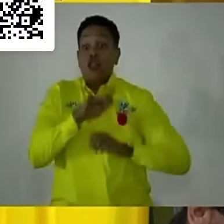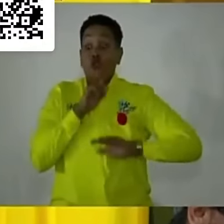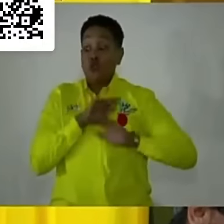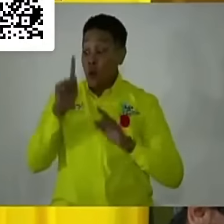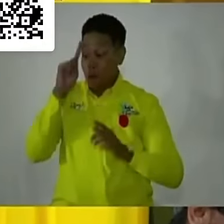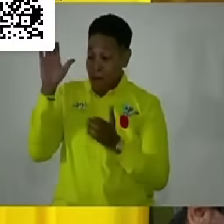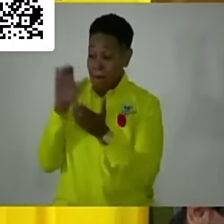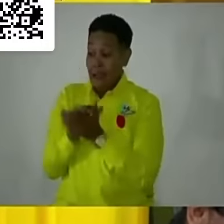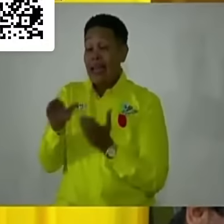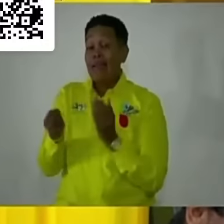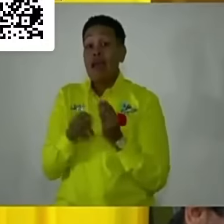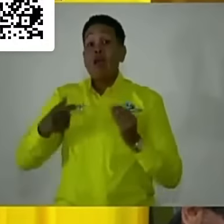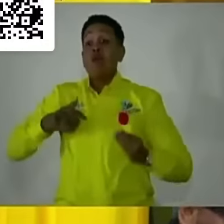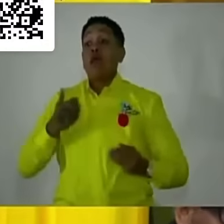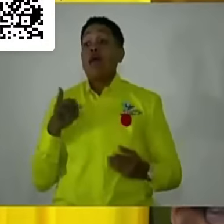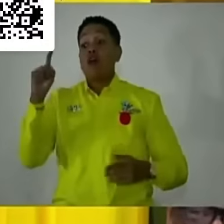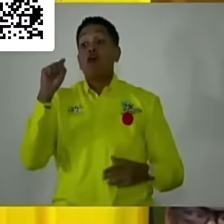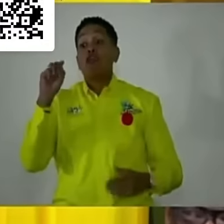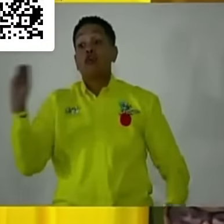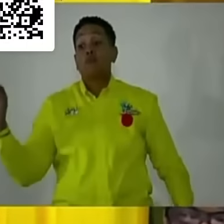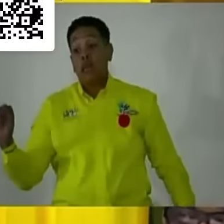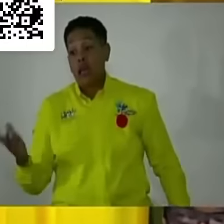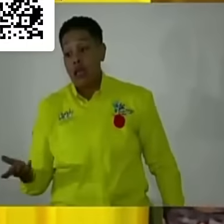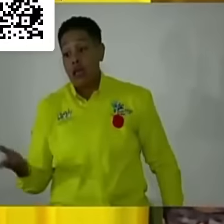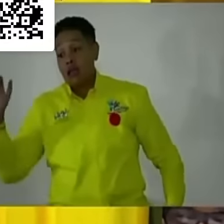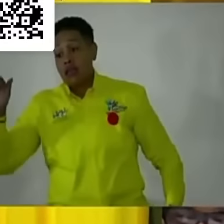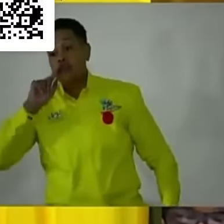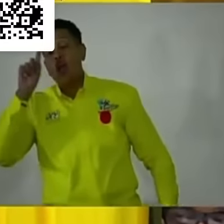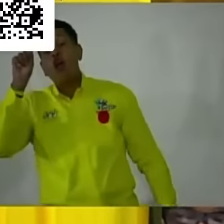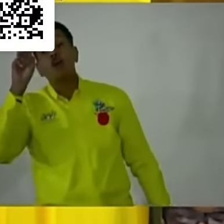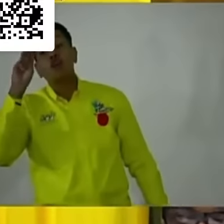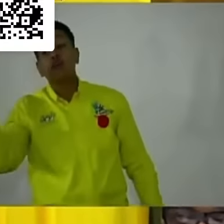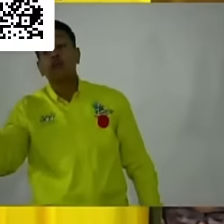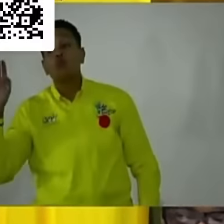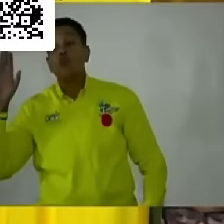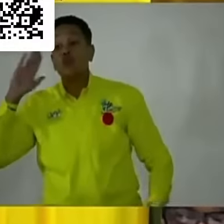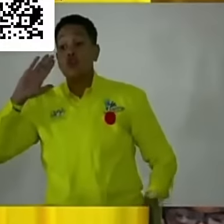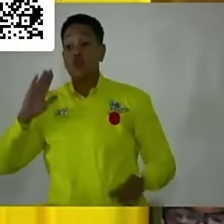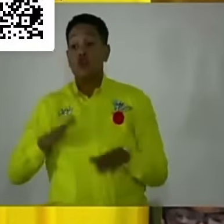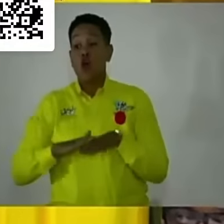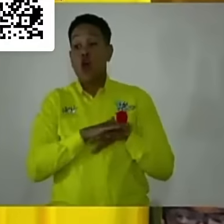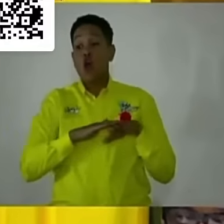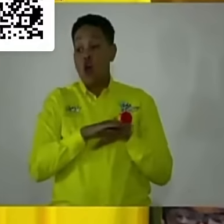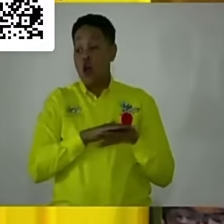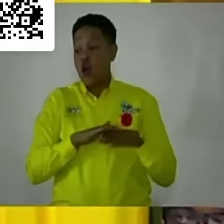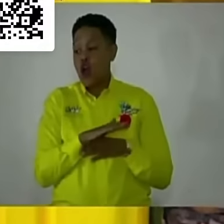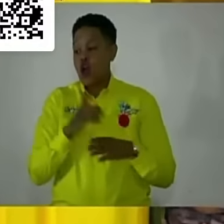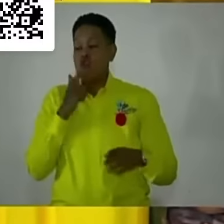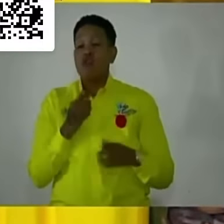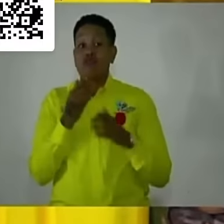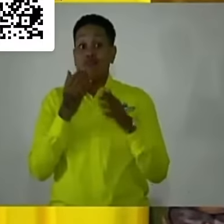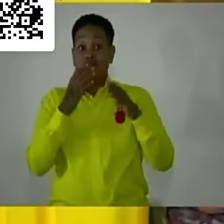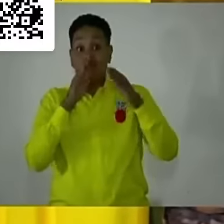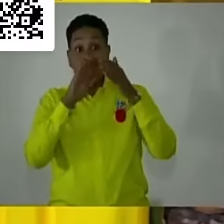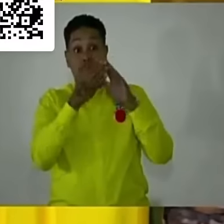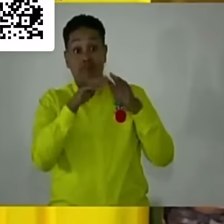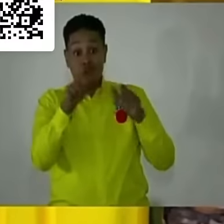believe that we have 100 million. That is 100 million to all, divided among all of